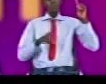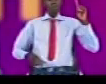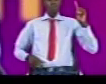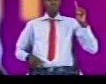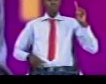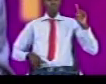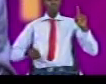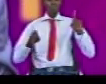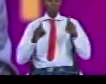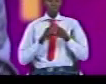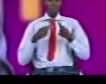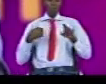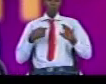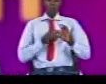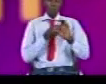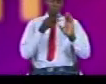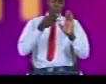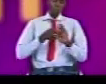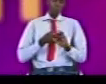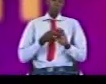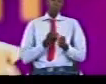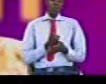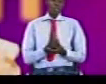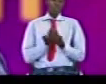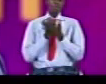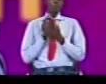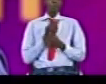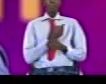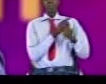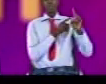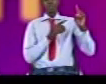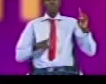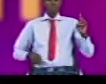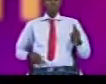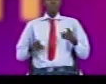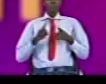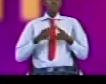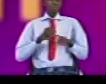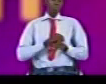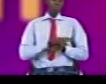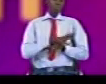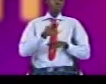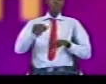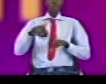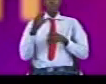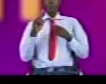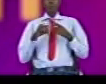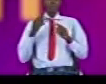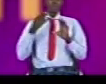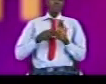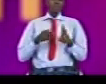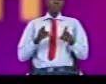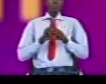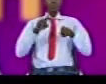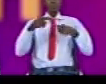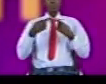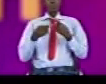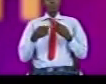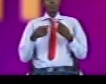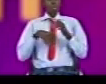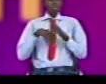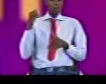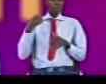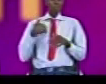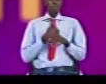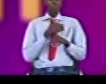we partake, help us, Lord, that we influence others to partake. As we go out, we'll invite others, we'll influence